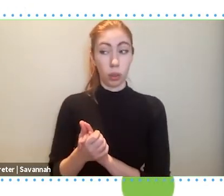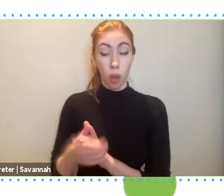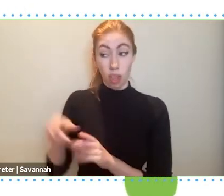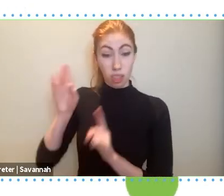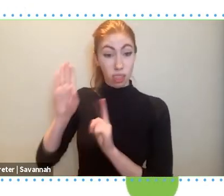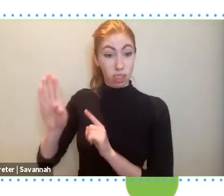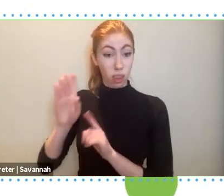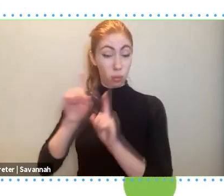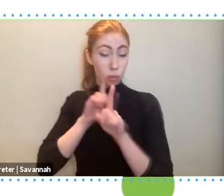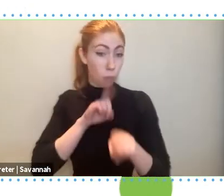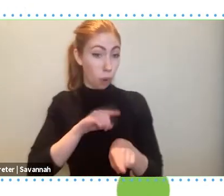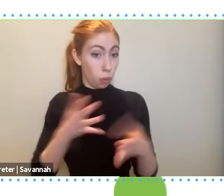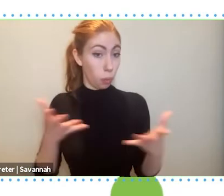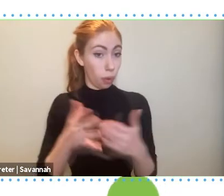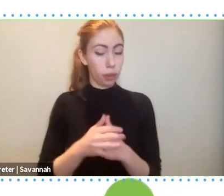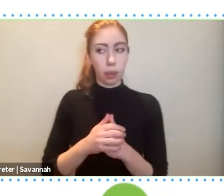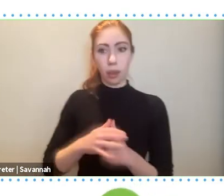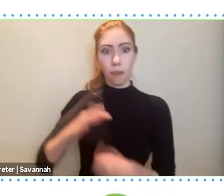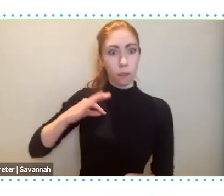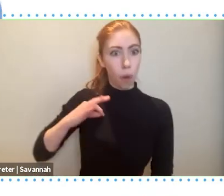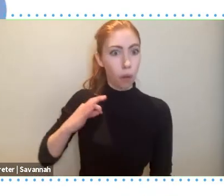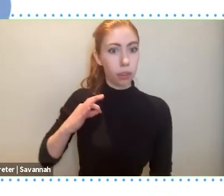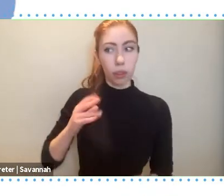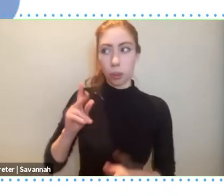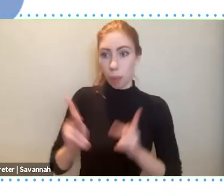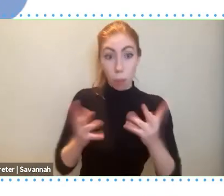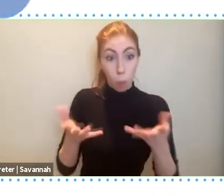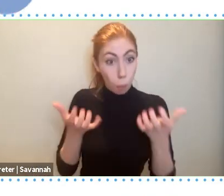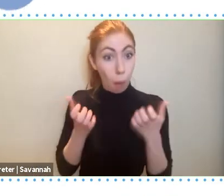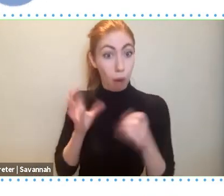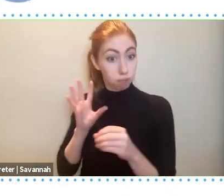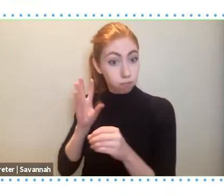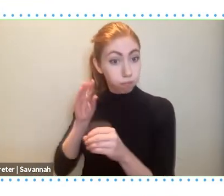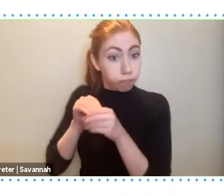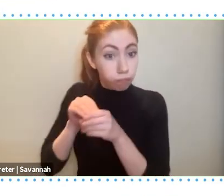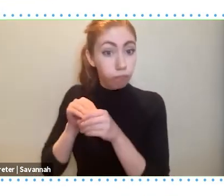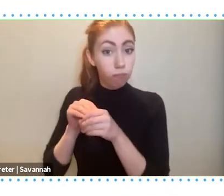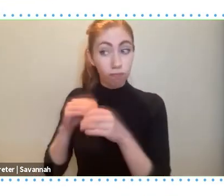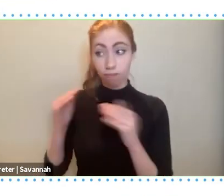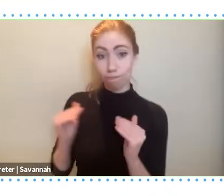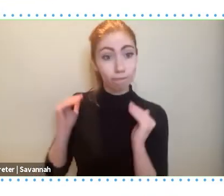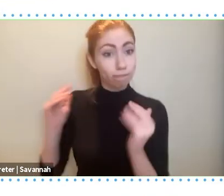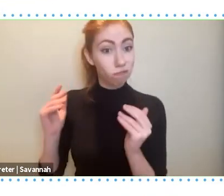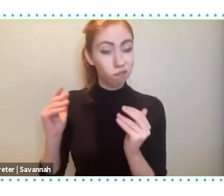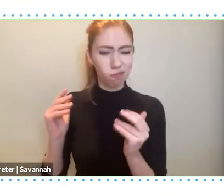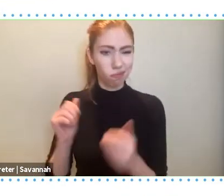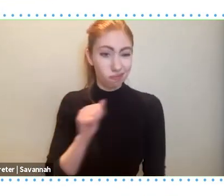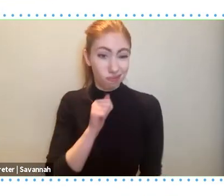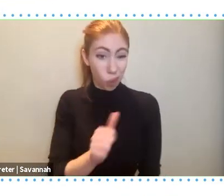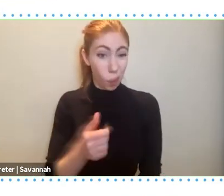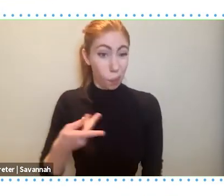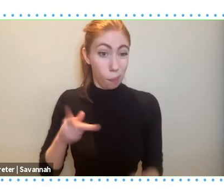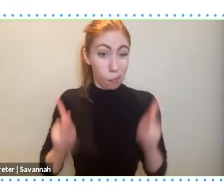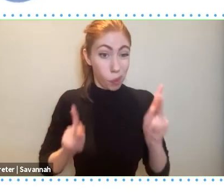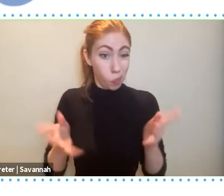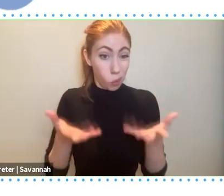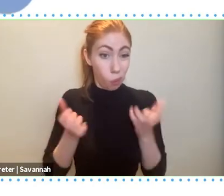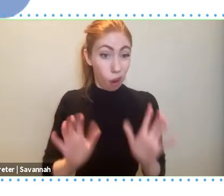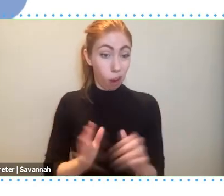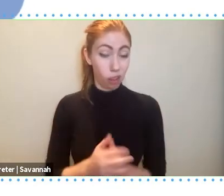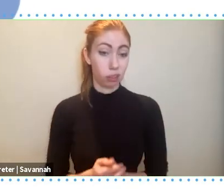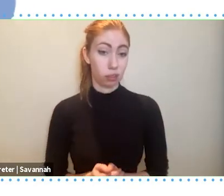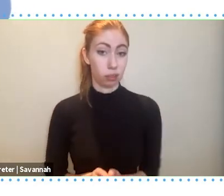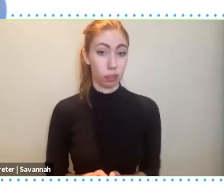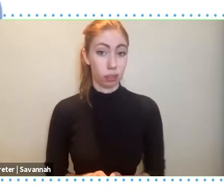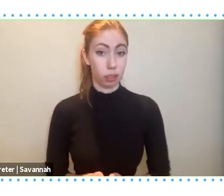going to be willing to step up. Plus we're saying all these lovely things about how hard everything is, right? So I agree. And I think maybe, and it's